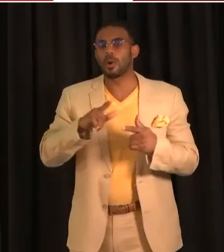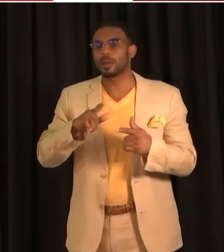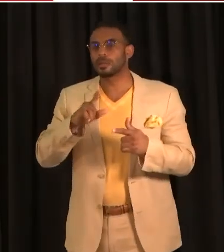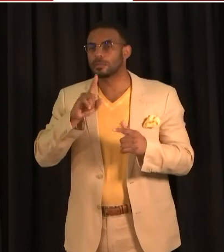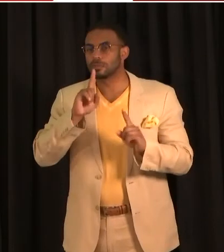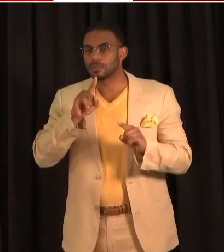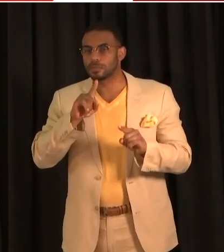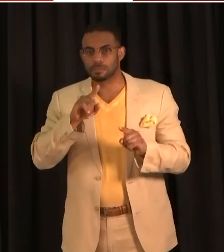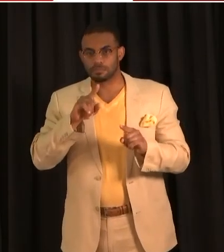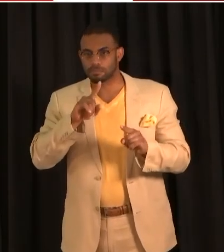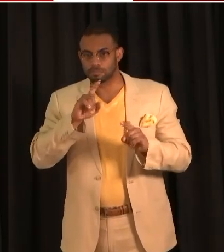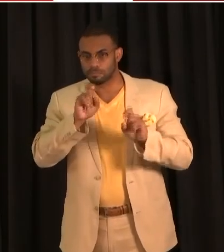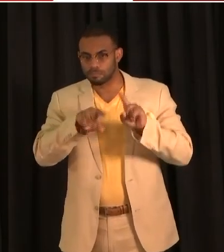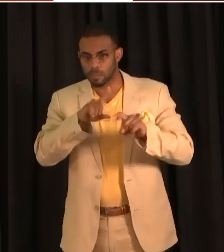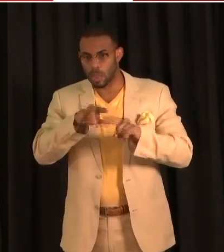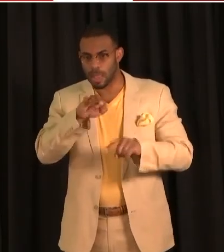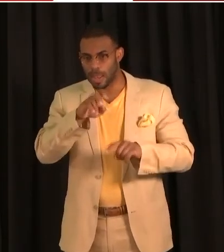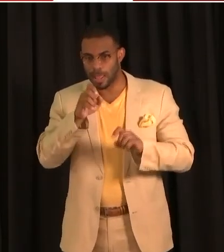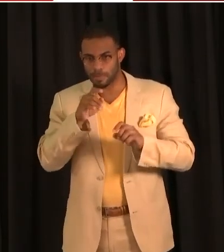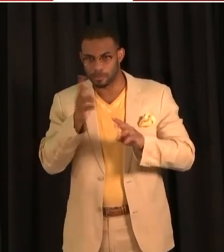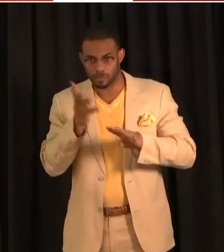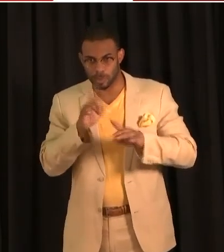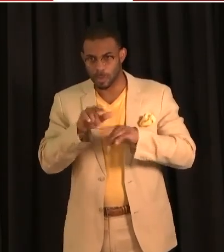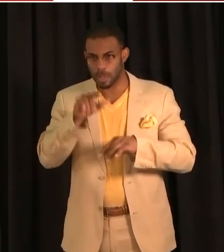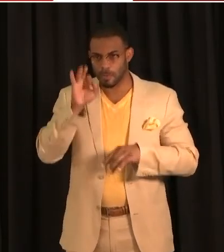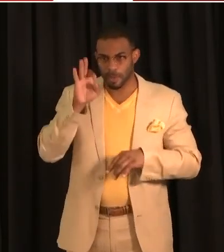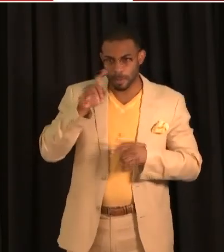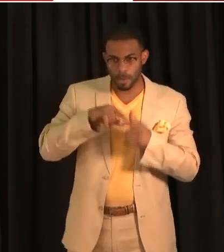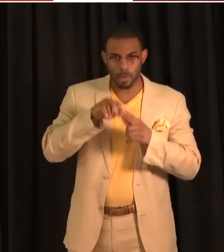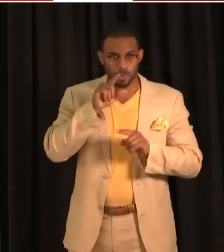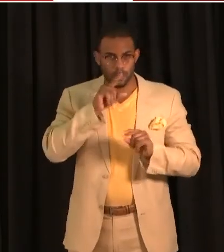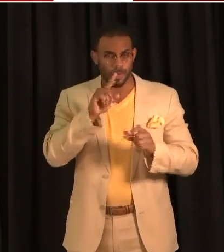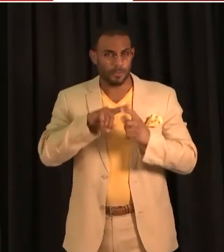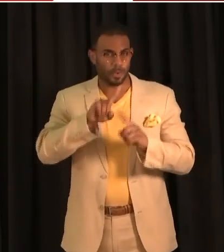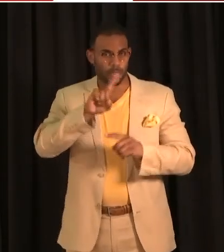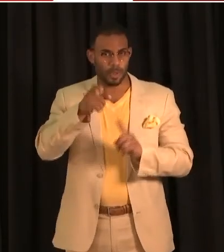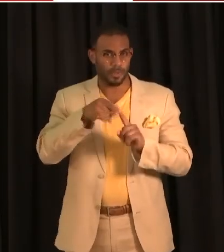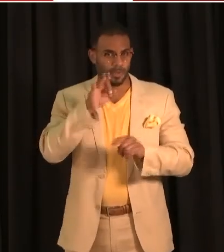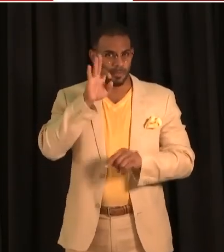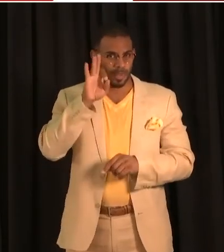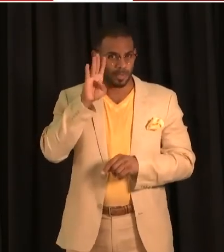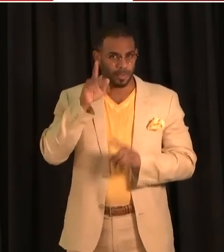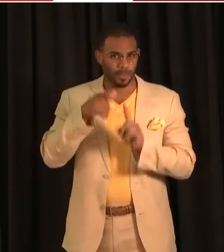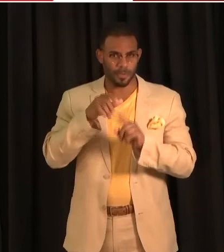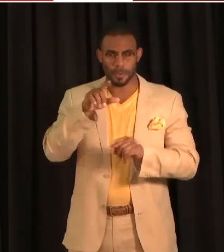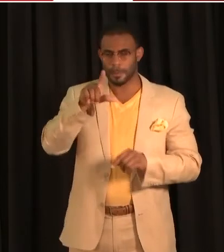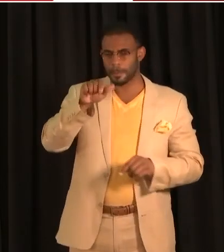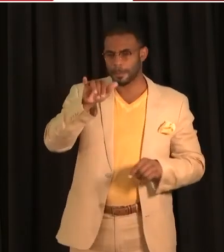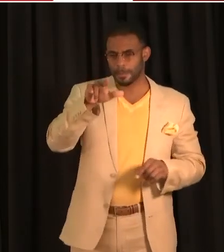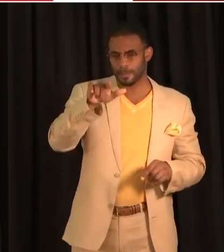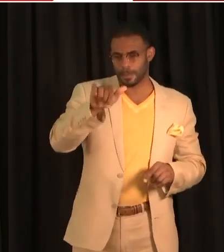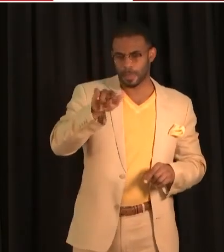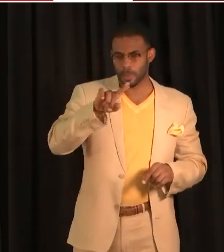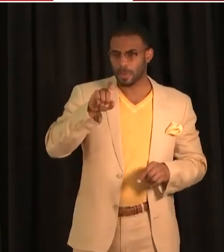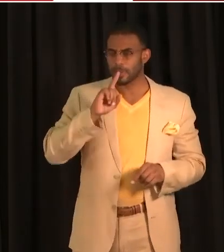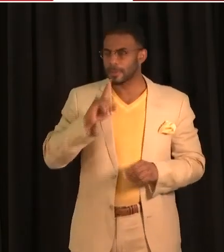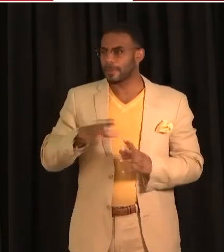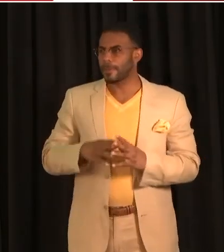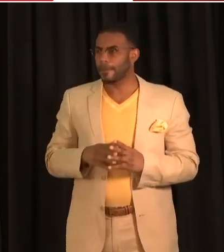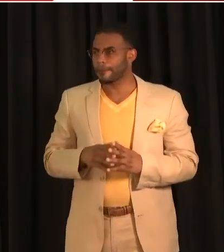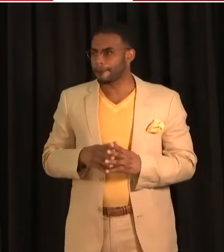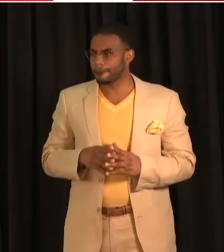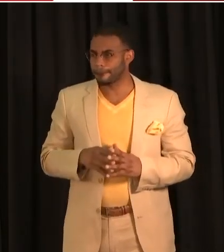or you can ask your question on our live stream on Facebook or Twitter. The first question from Facebook is from Layla. The question